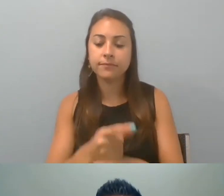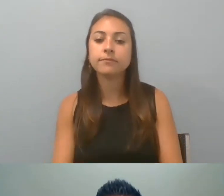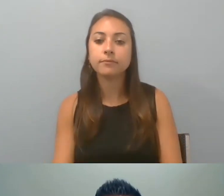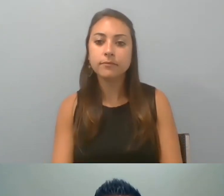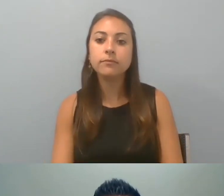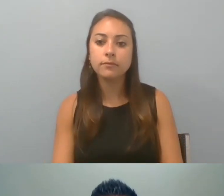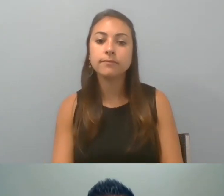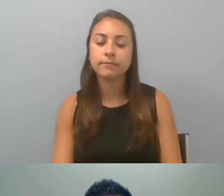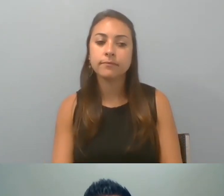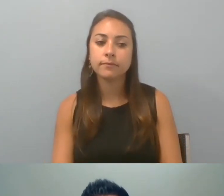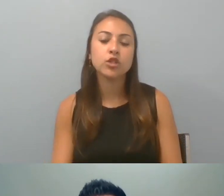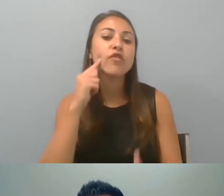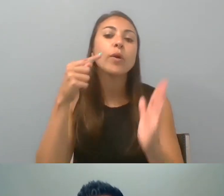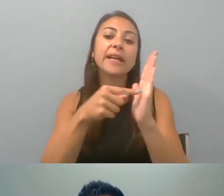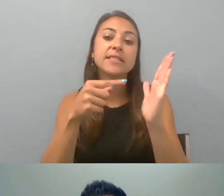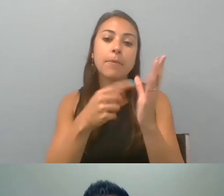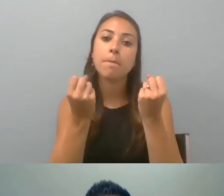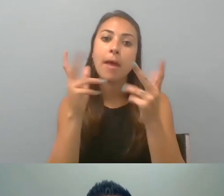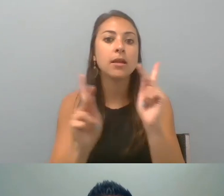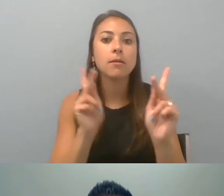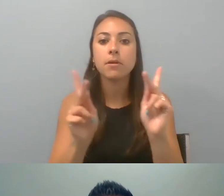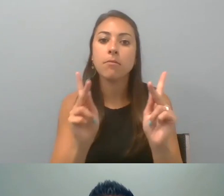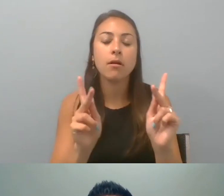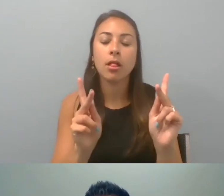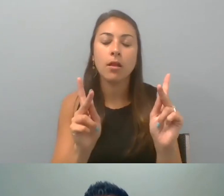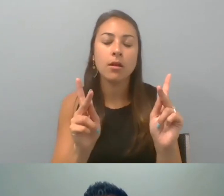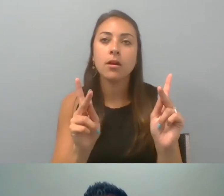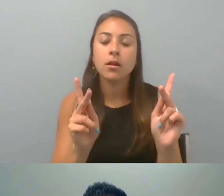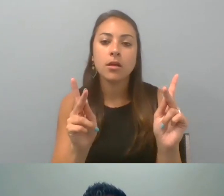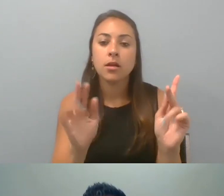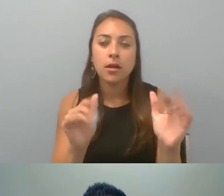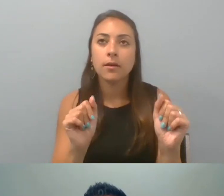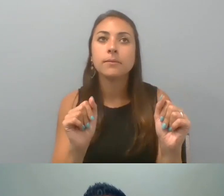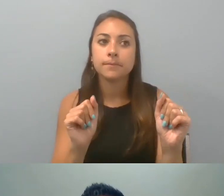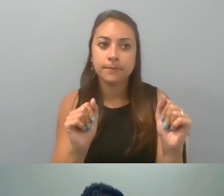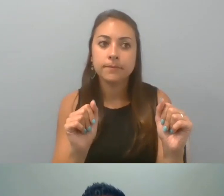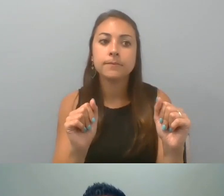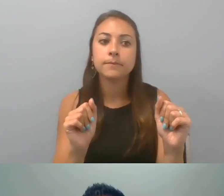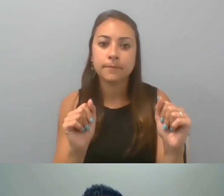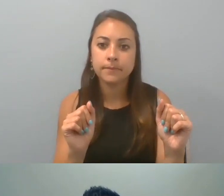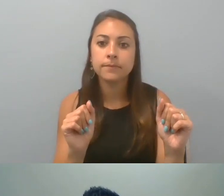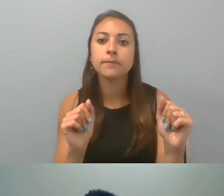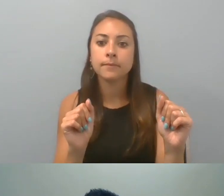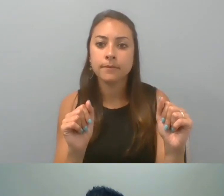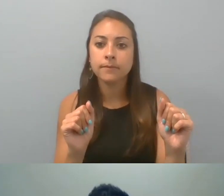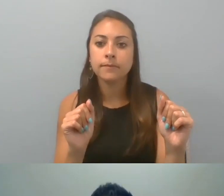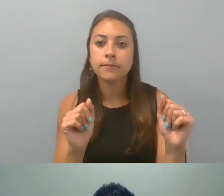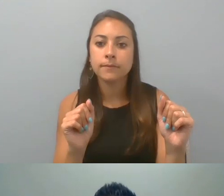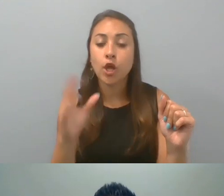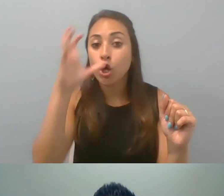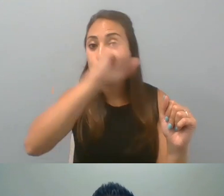example. So a station that many people think, if I'm, eating vegan or vegetarian, I